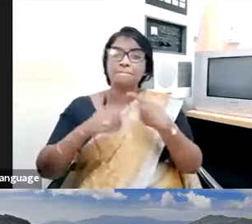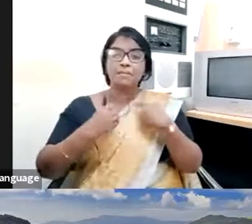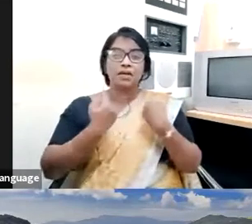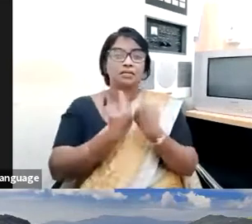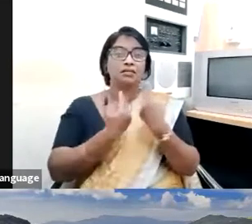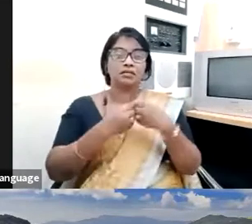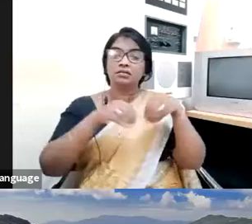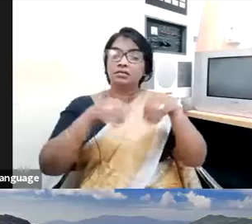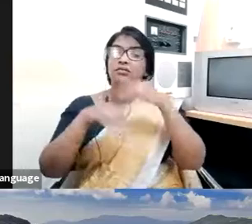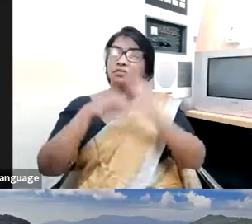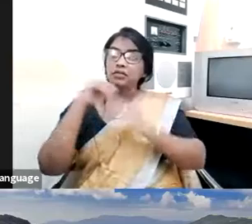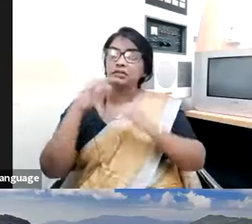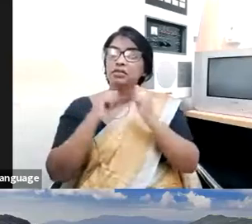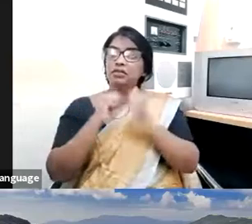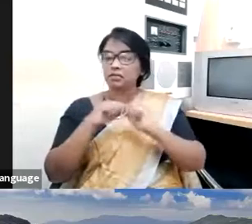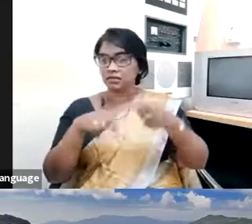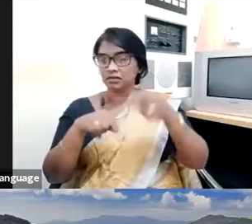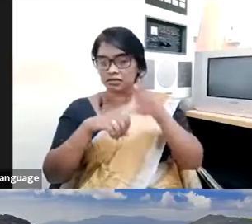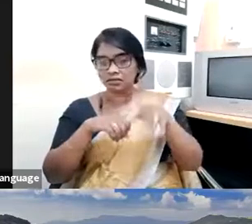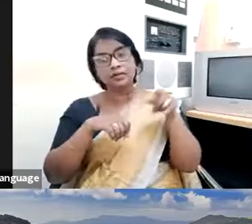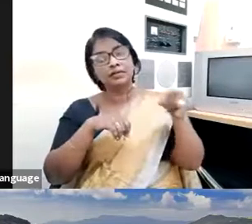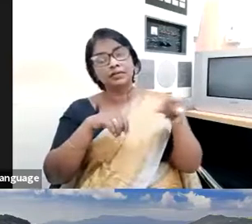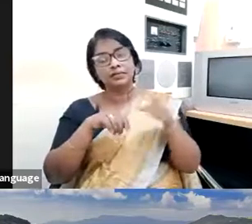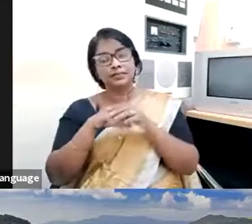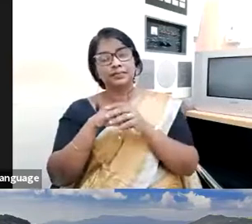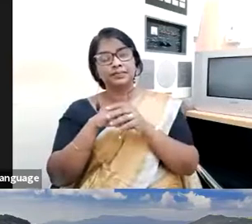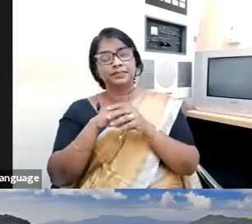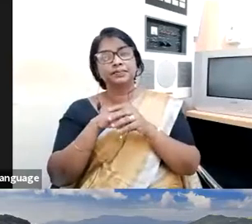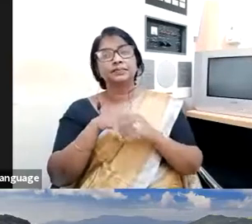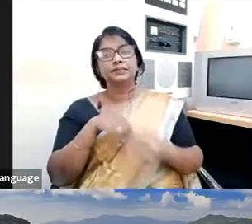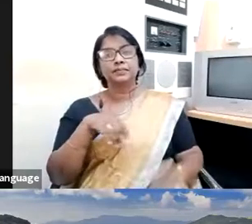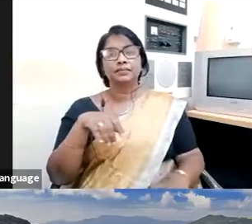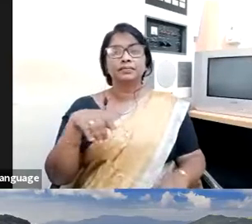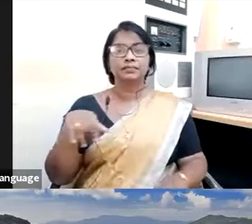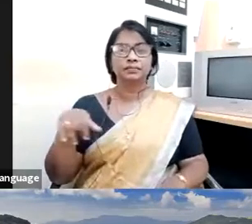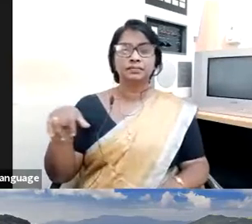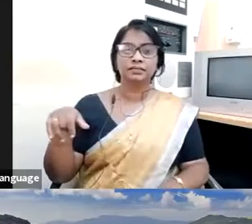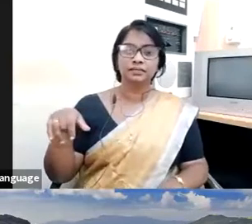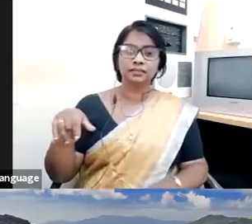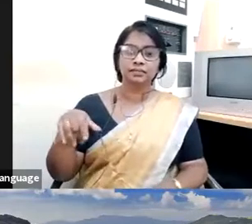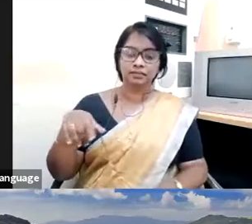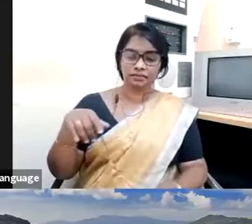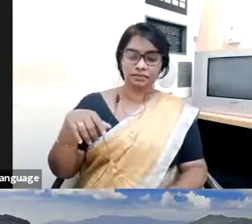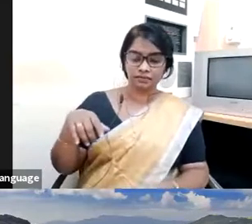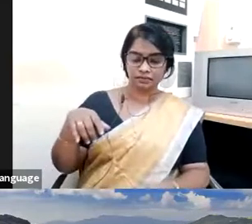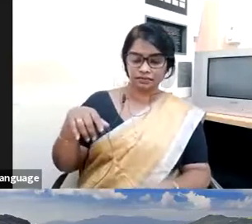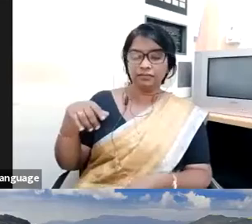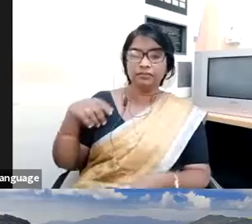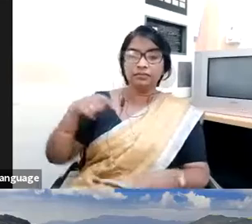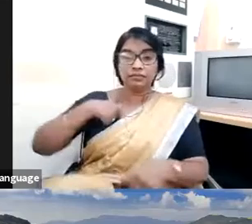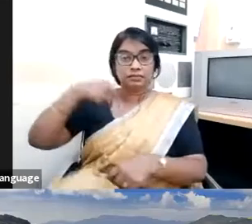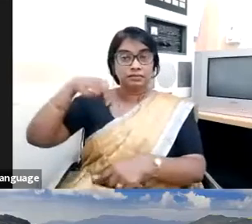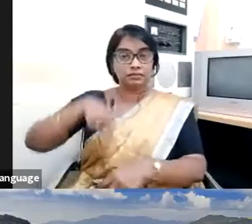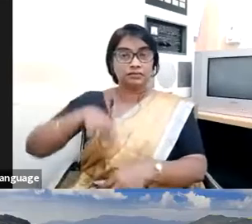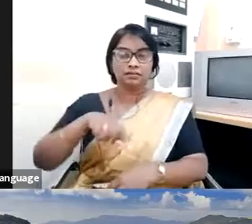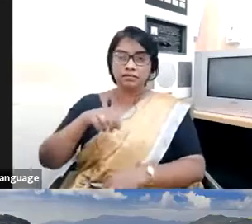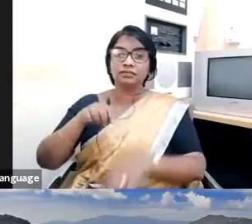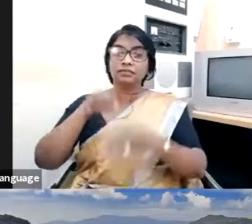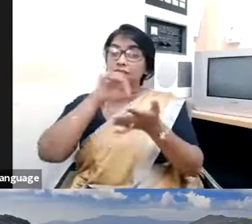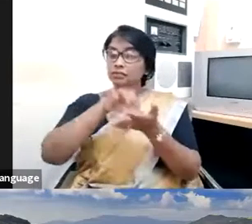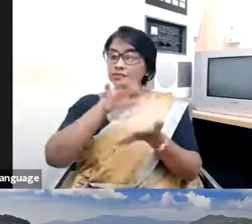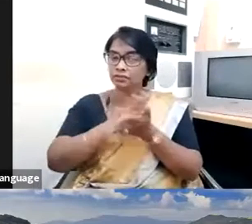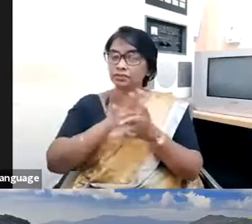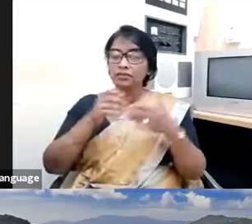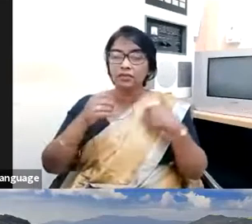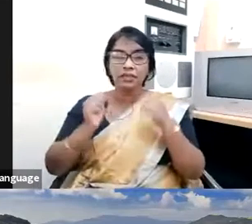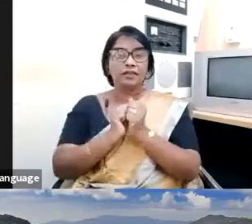doing now. But we intensified, we sort of multiplied our efforts in adding organic matter, bulk manure, green matter to the